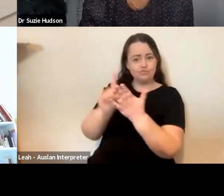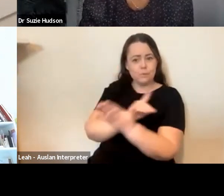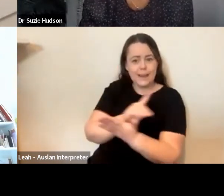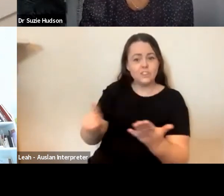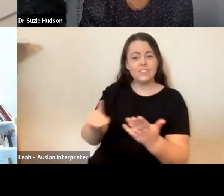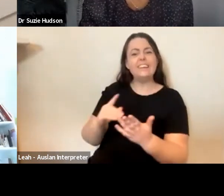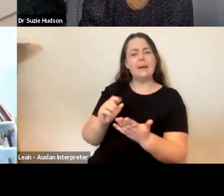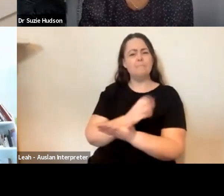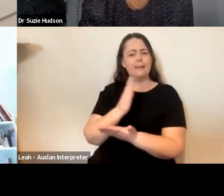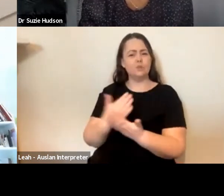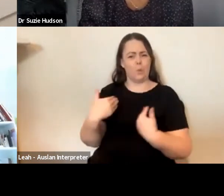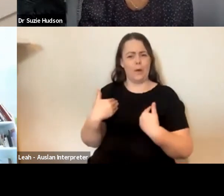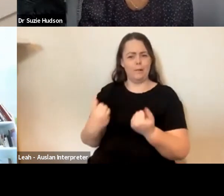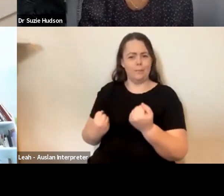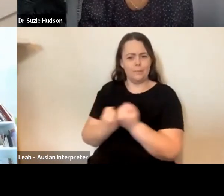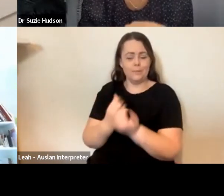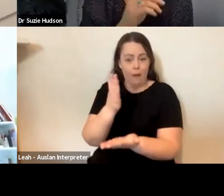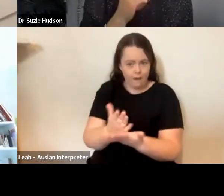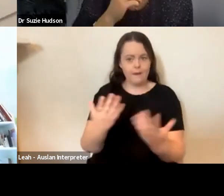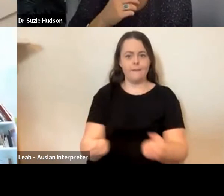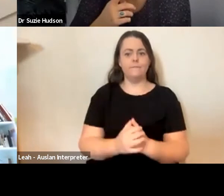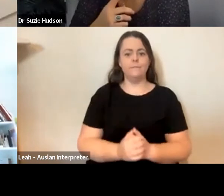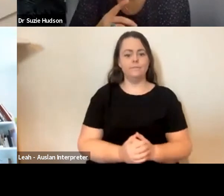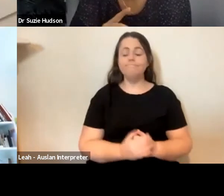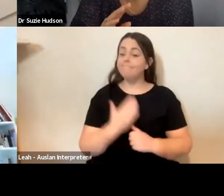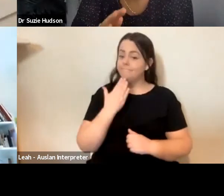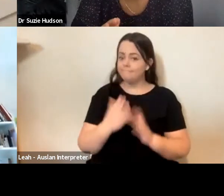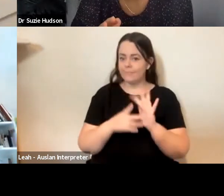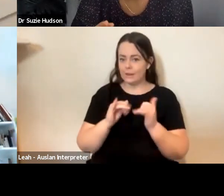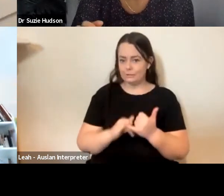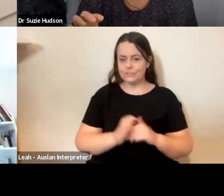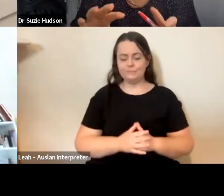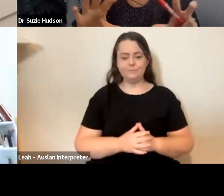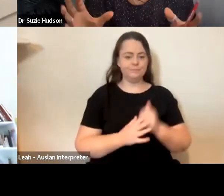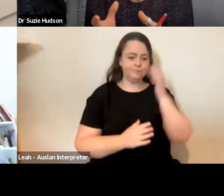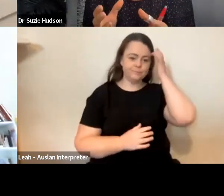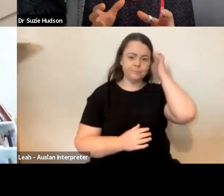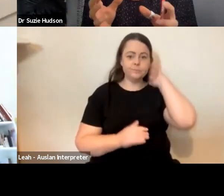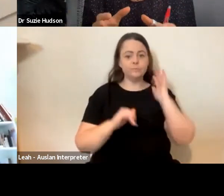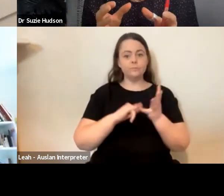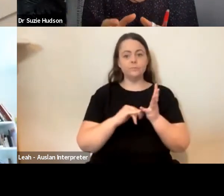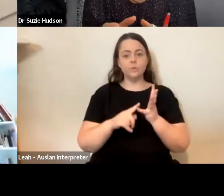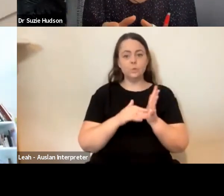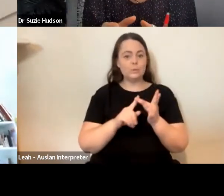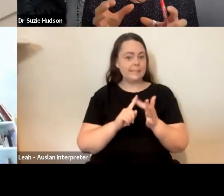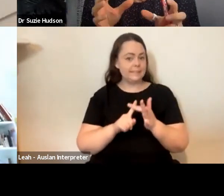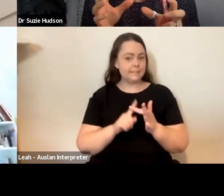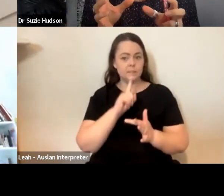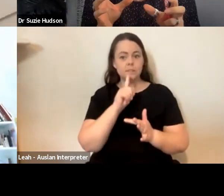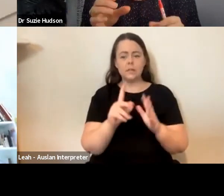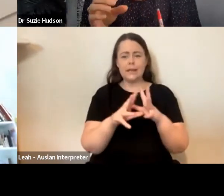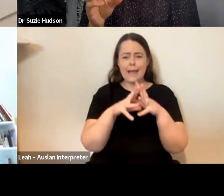drugs. Thank you, Chris. Susie. Look, just to say that all of these parts are so important,